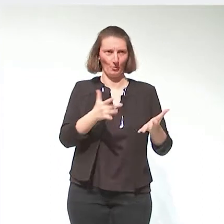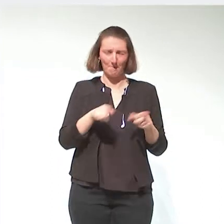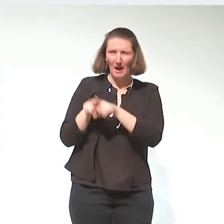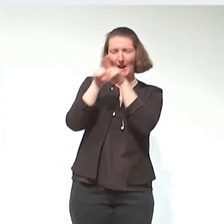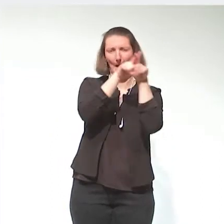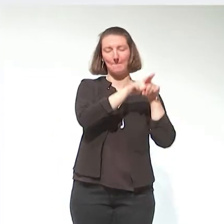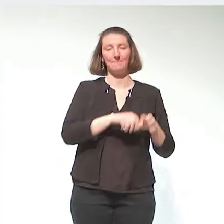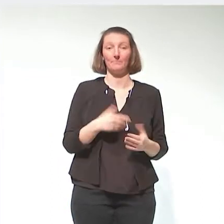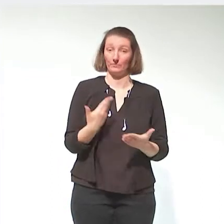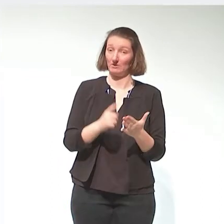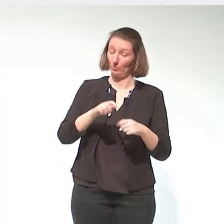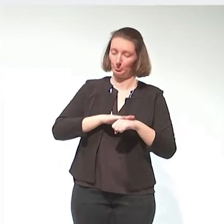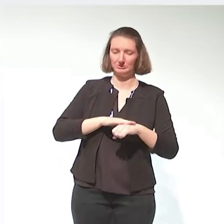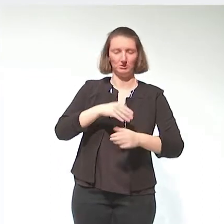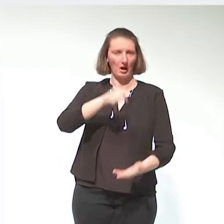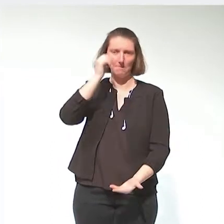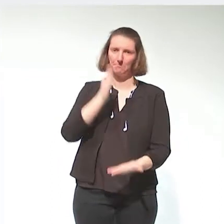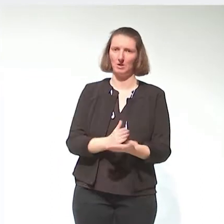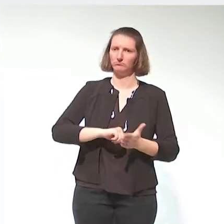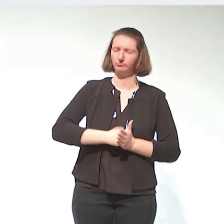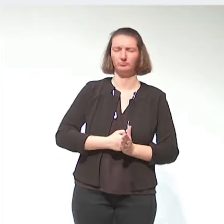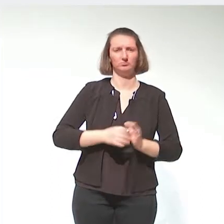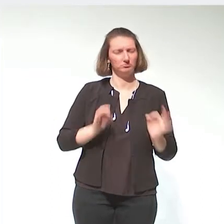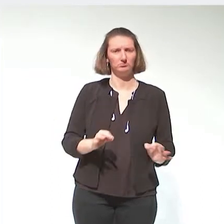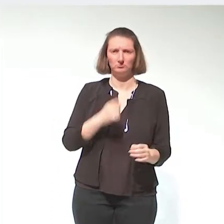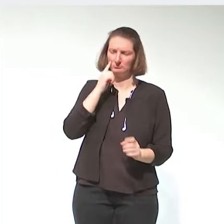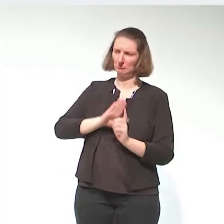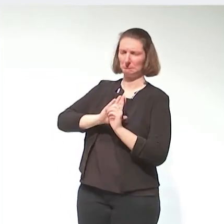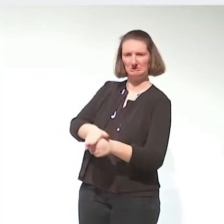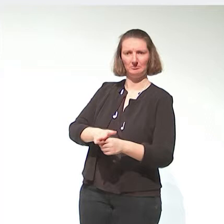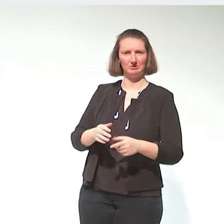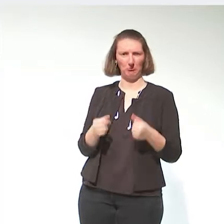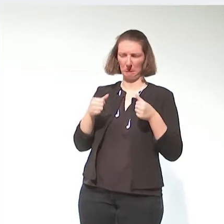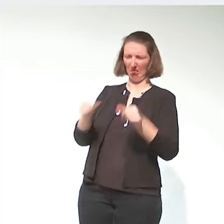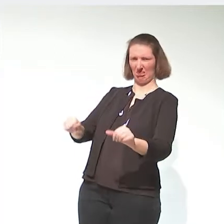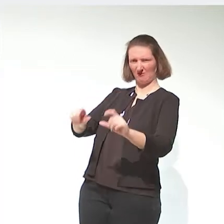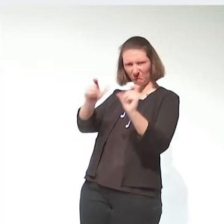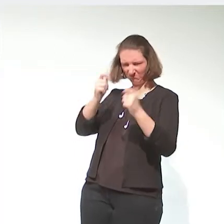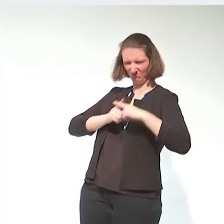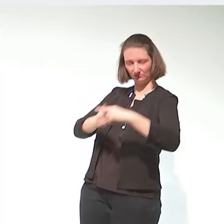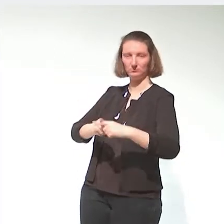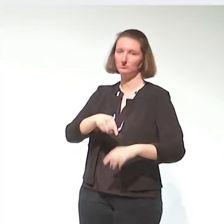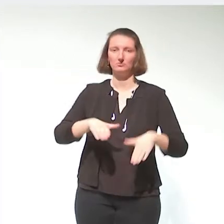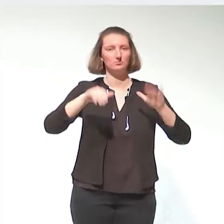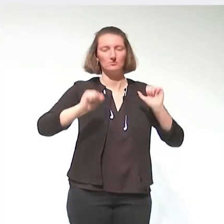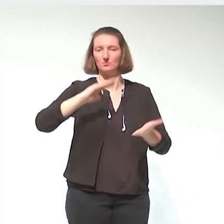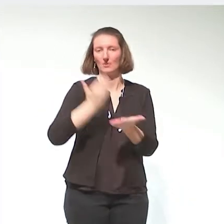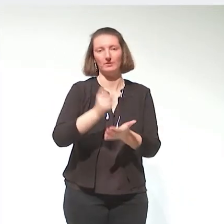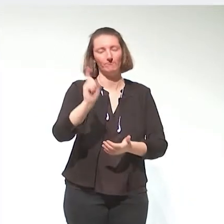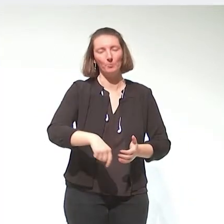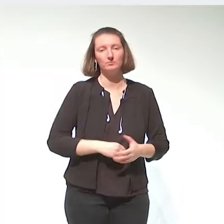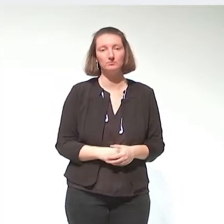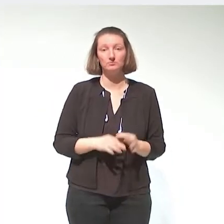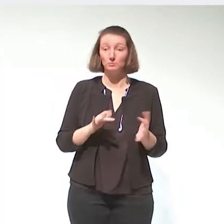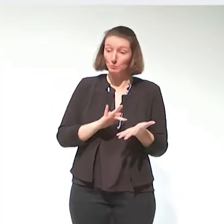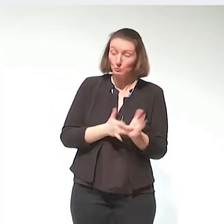This society should go on the offense and should not compromise when it comes to fighting stigma and discrimination. We